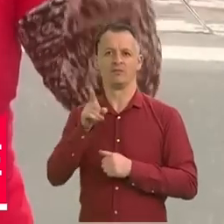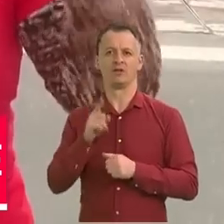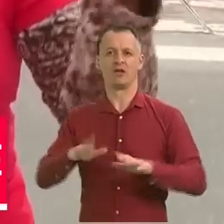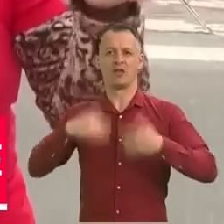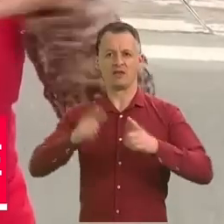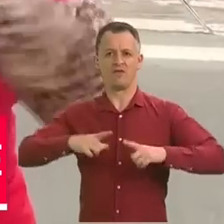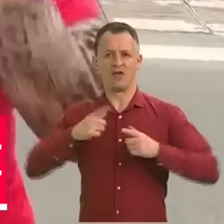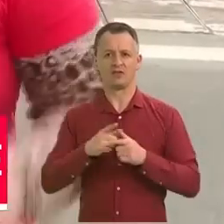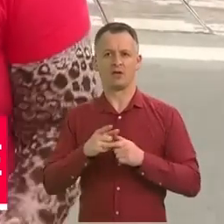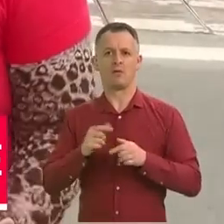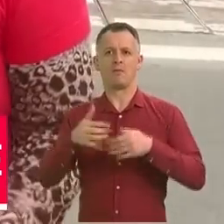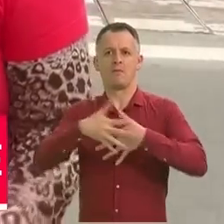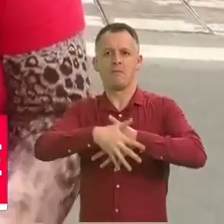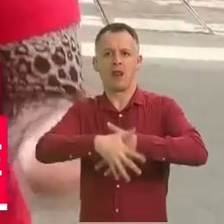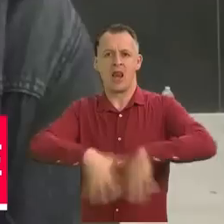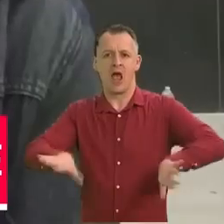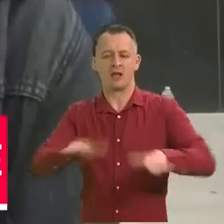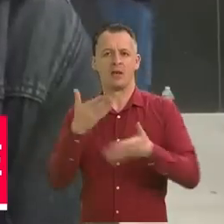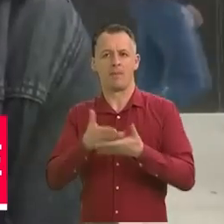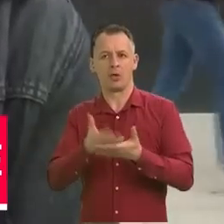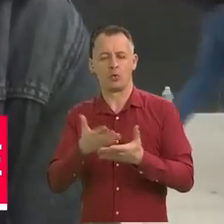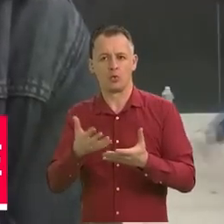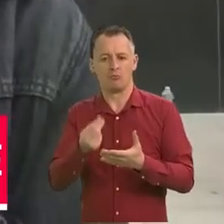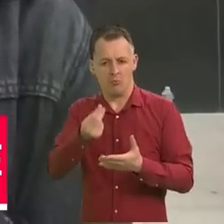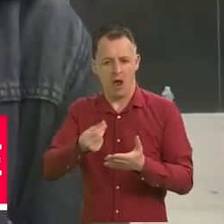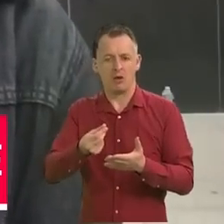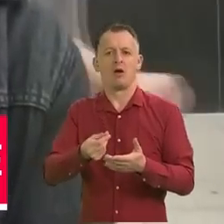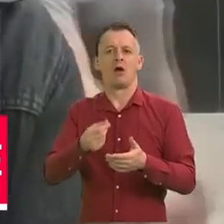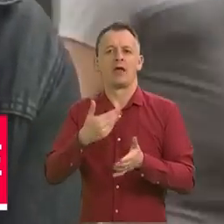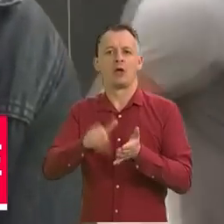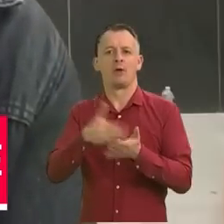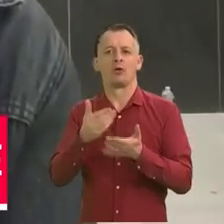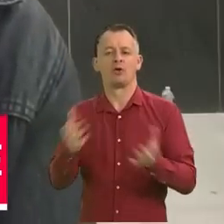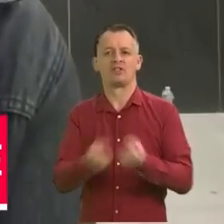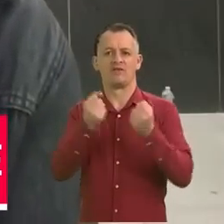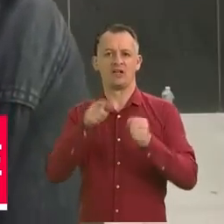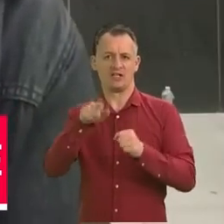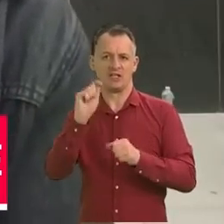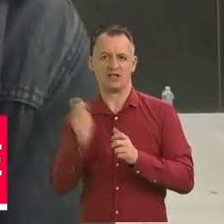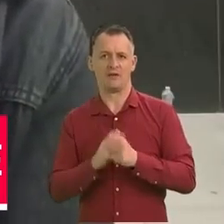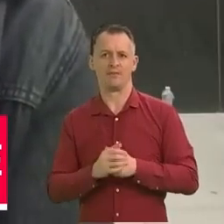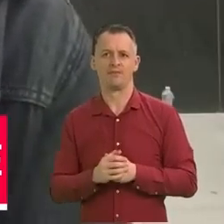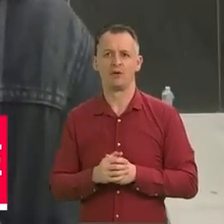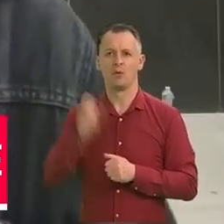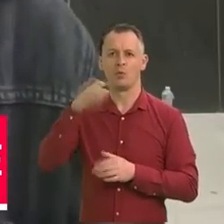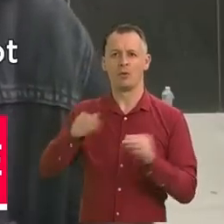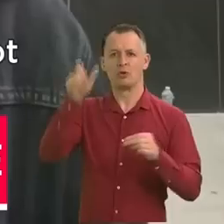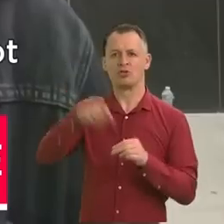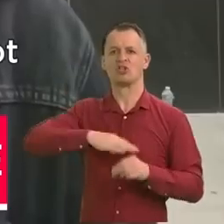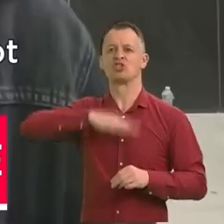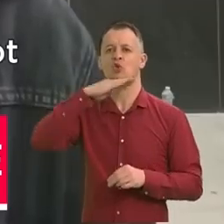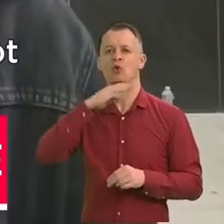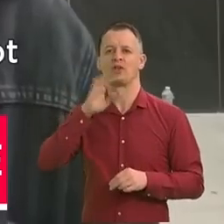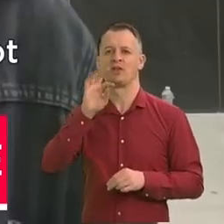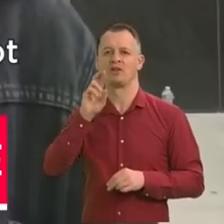lifestyle to save this country. Well, a lot of people are pretty tired of Trump, and a lot of people feel like this circus needs to end at